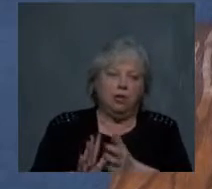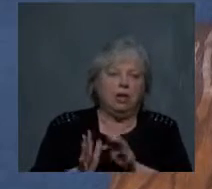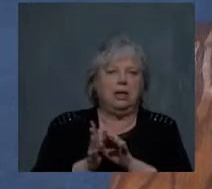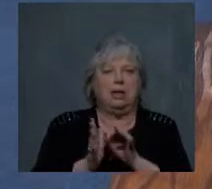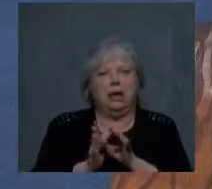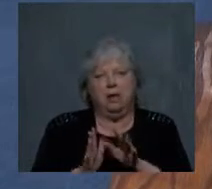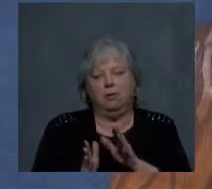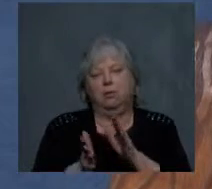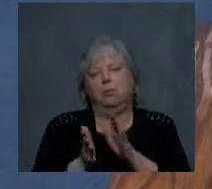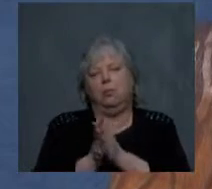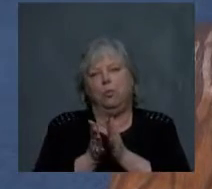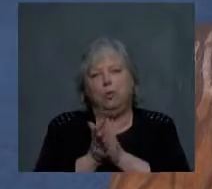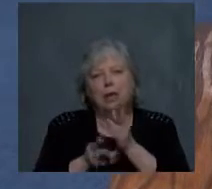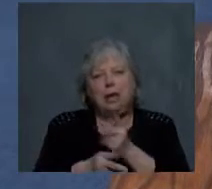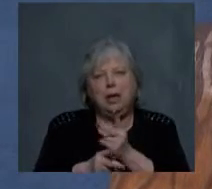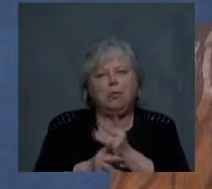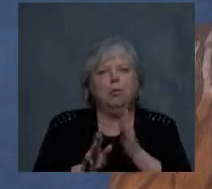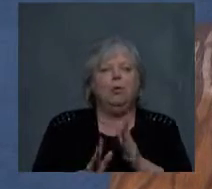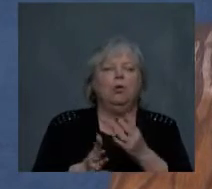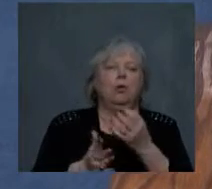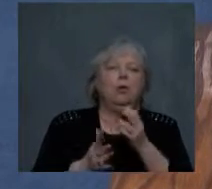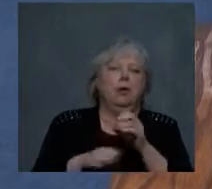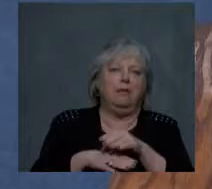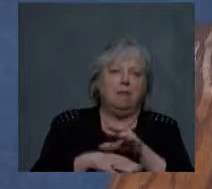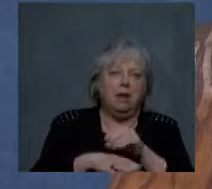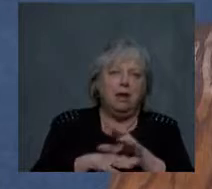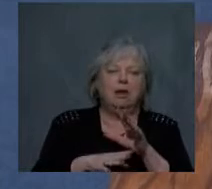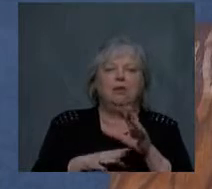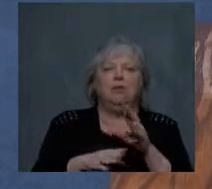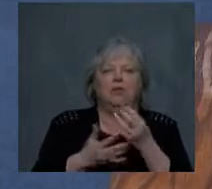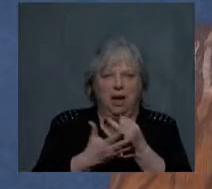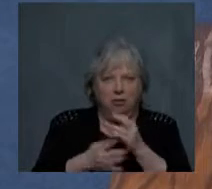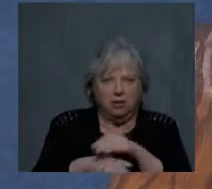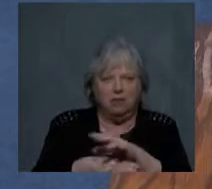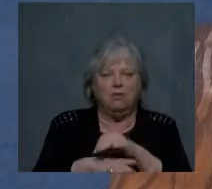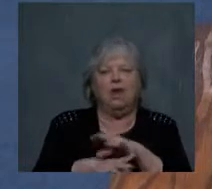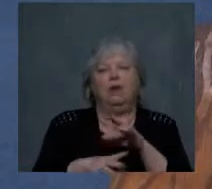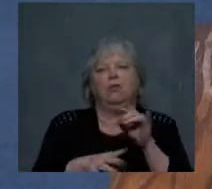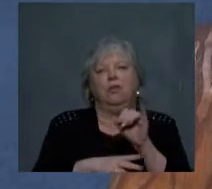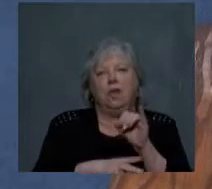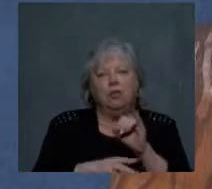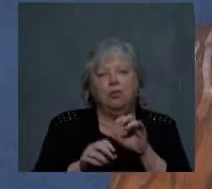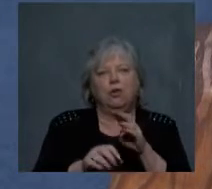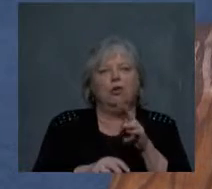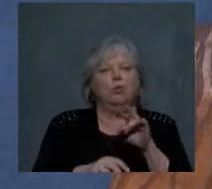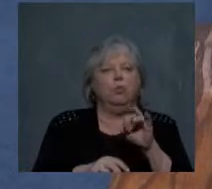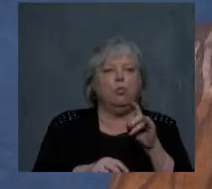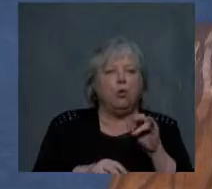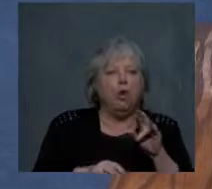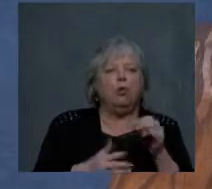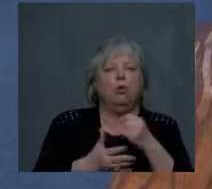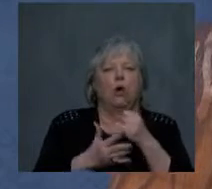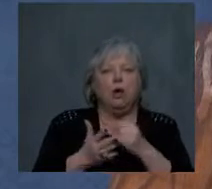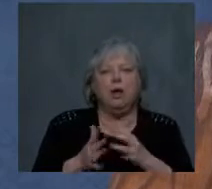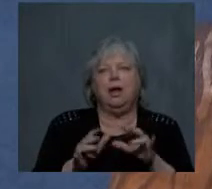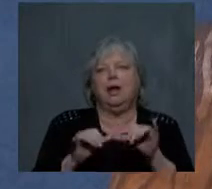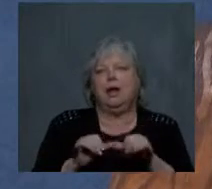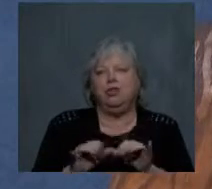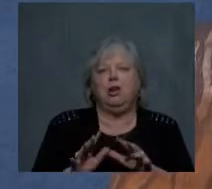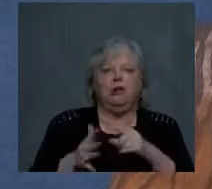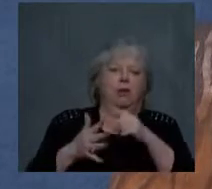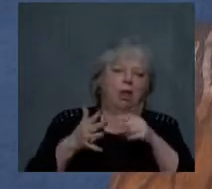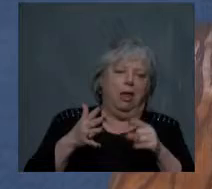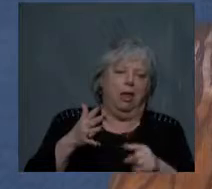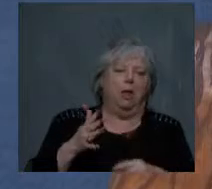accountants, bookkeepers, investment financial advisors, insurance brokers, architects, engineers, those sorts of professional